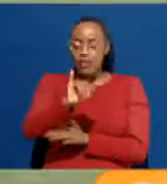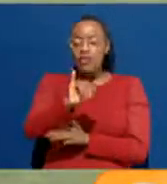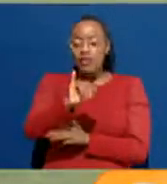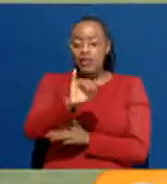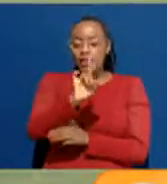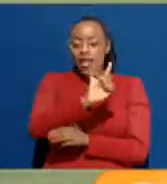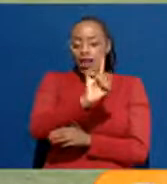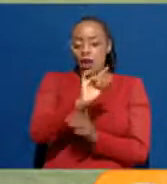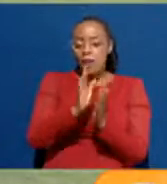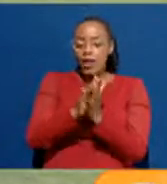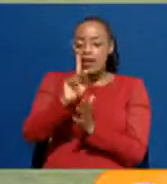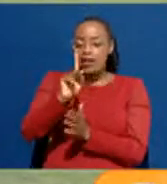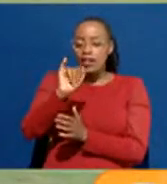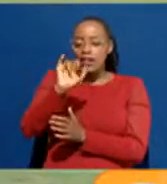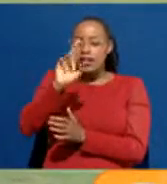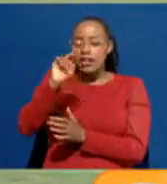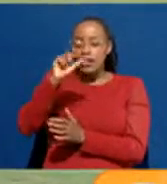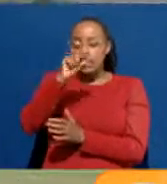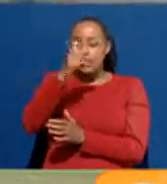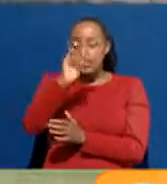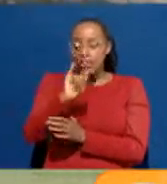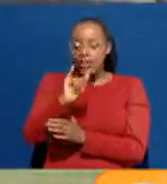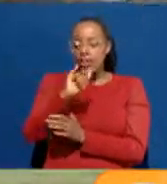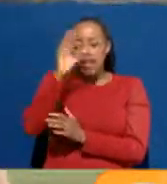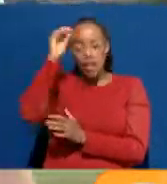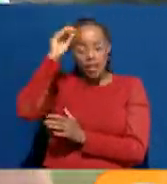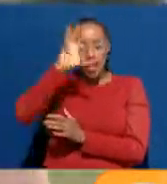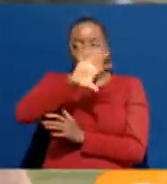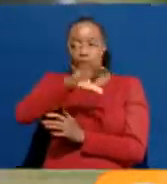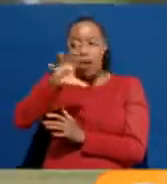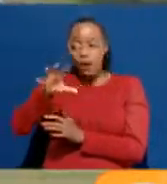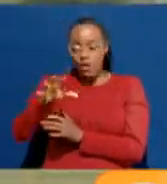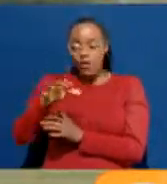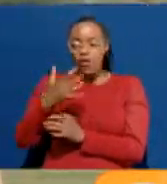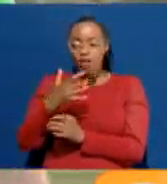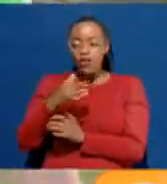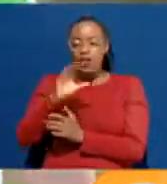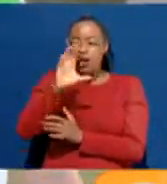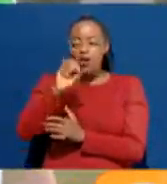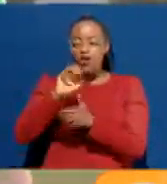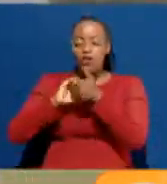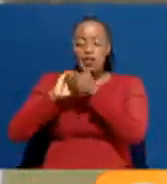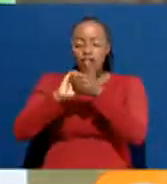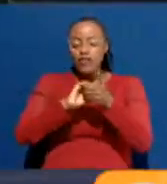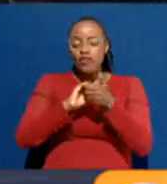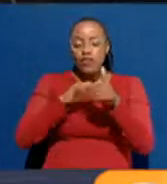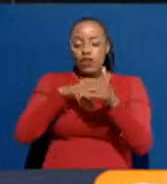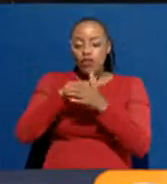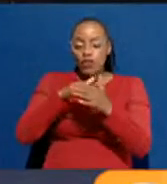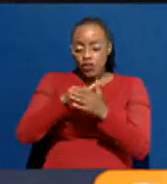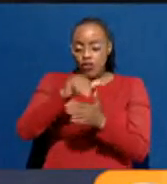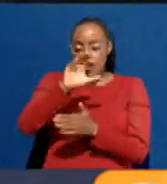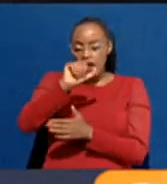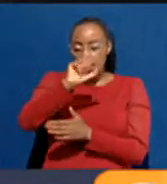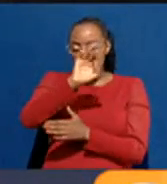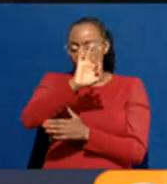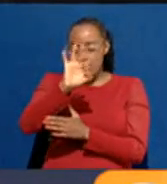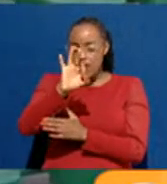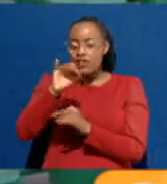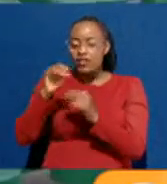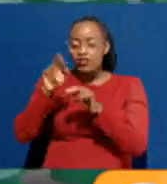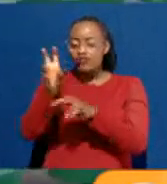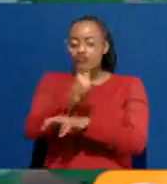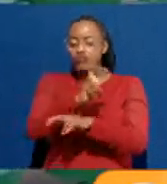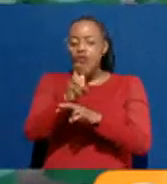and Kirigiti Stadium in Kiambu County. A delegation from the Confederation of Africa Football CAF is expected to inspect